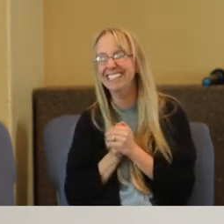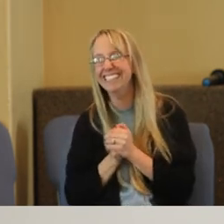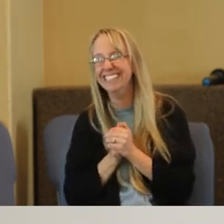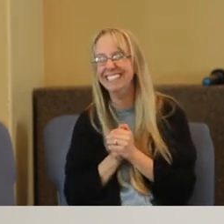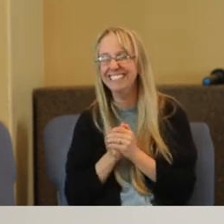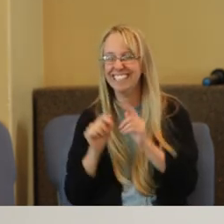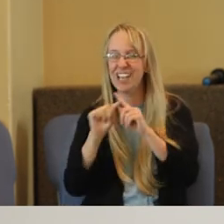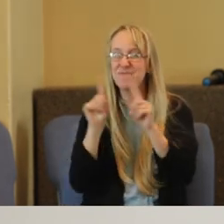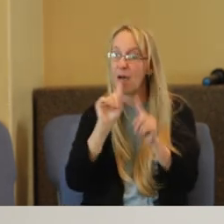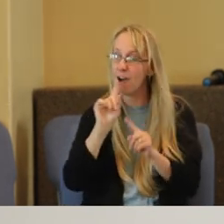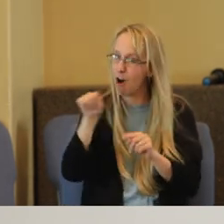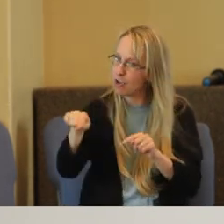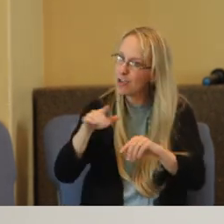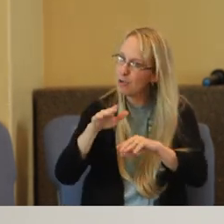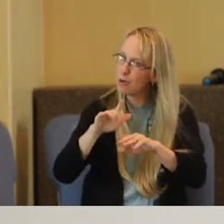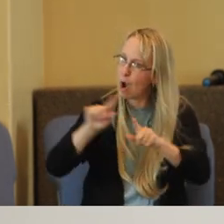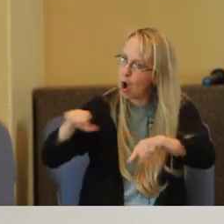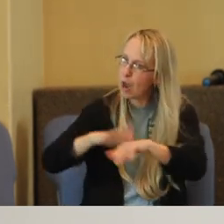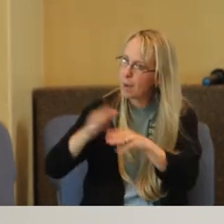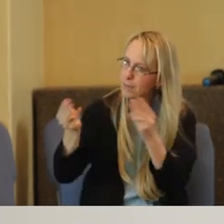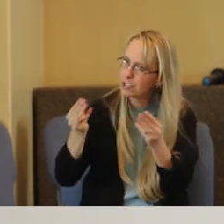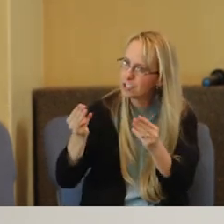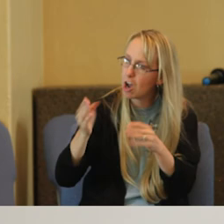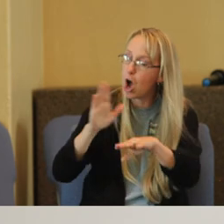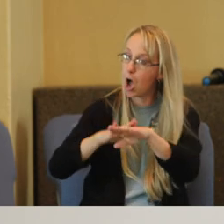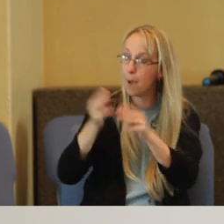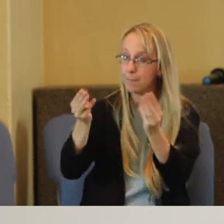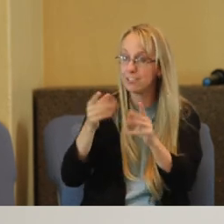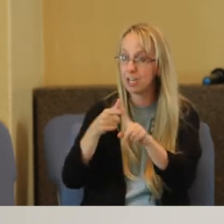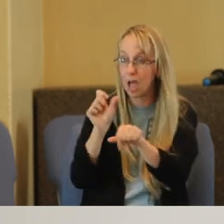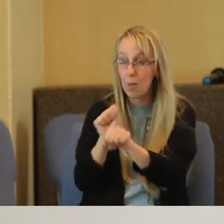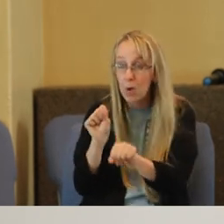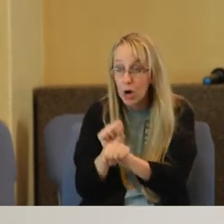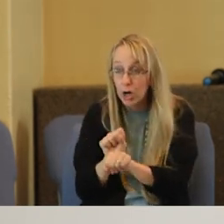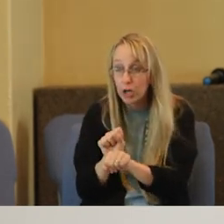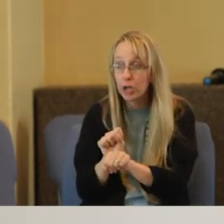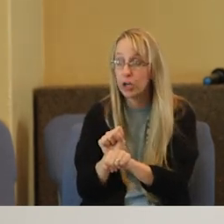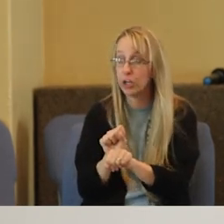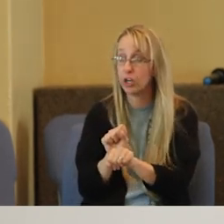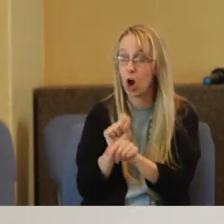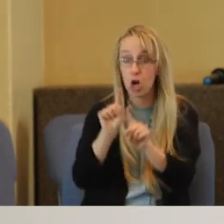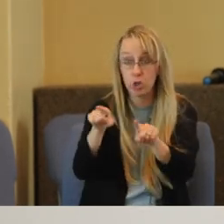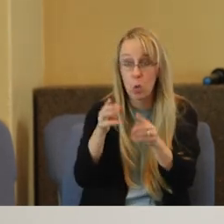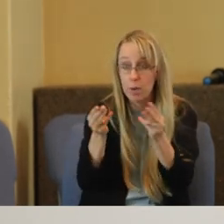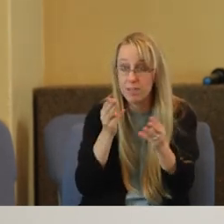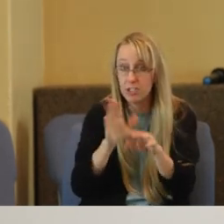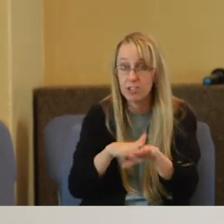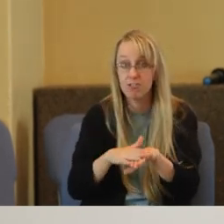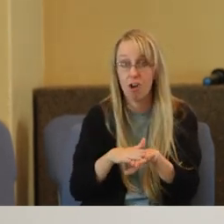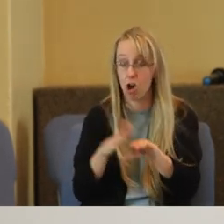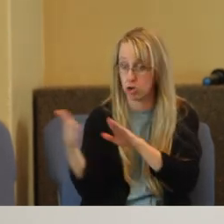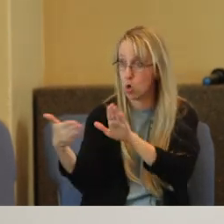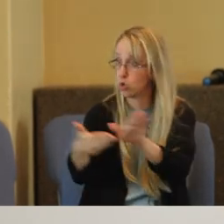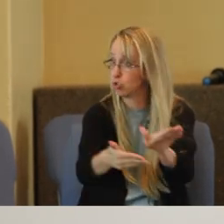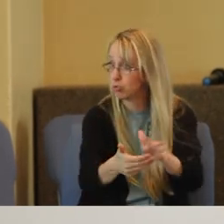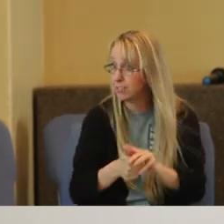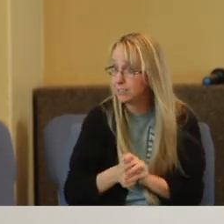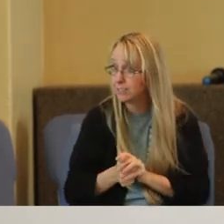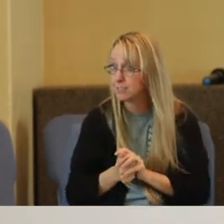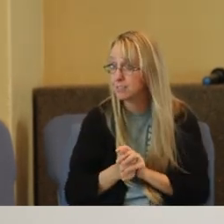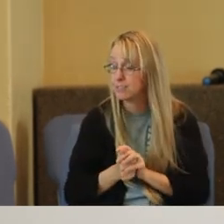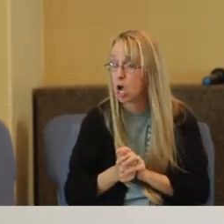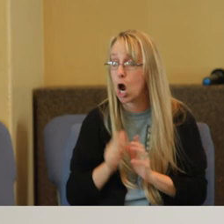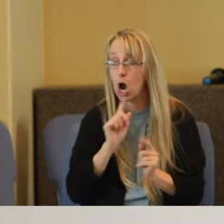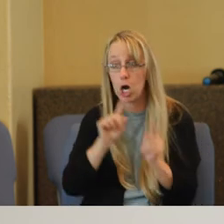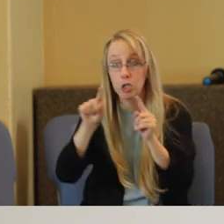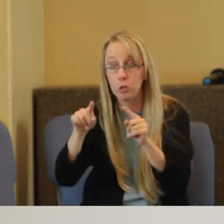But are you on mission? Are you on mission at work? Are you on mission on your street? Are you